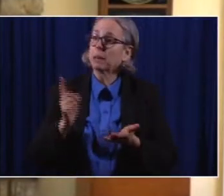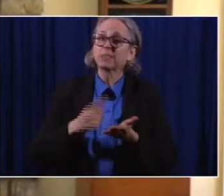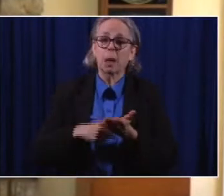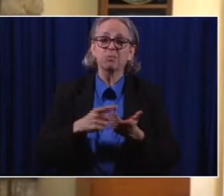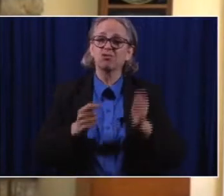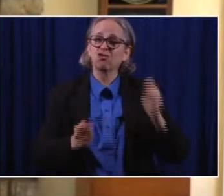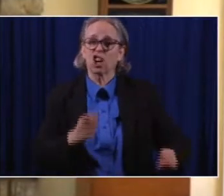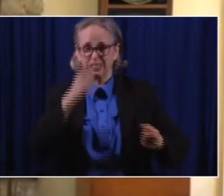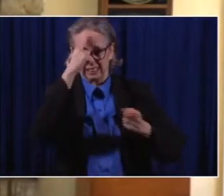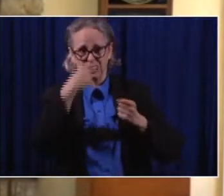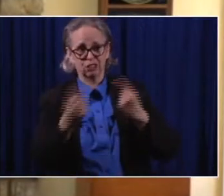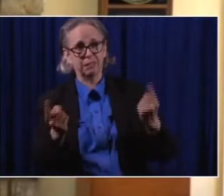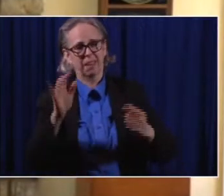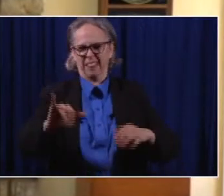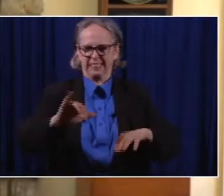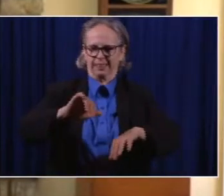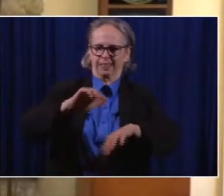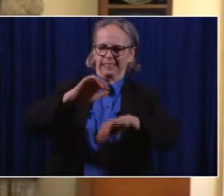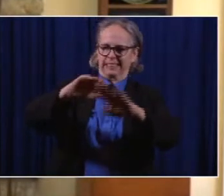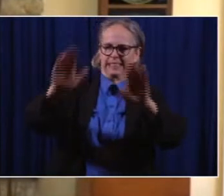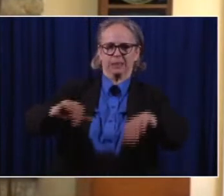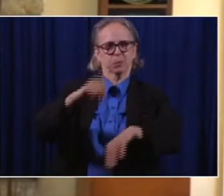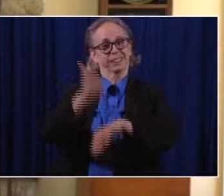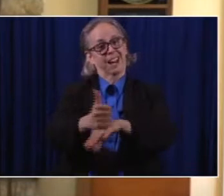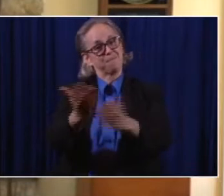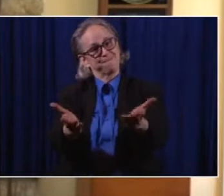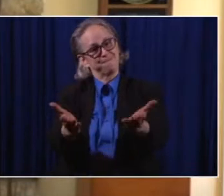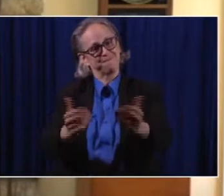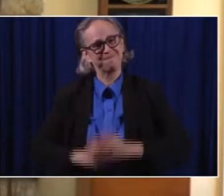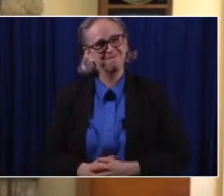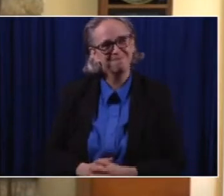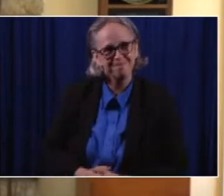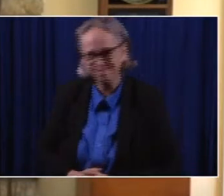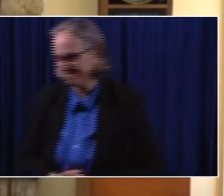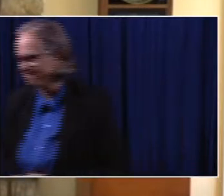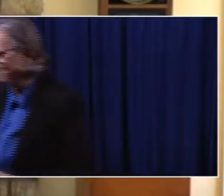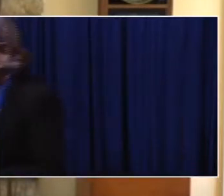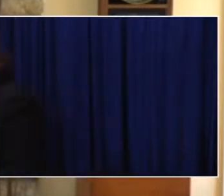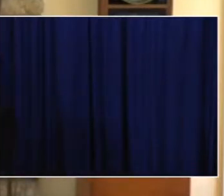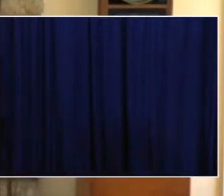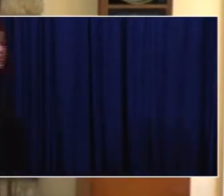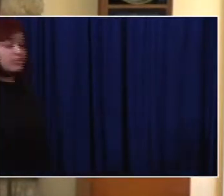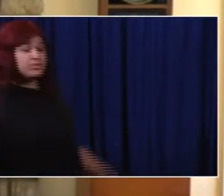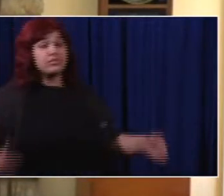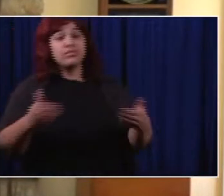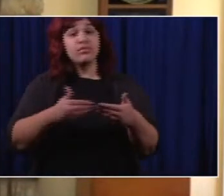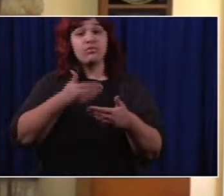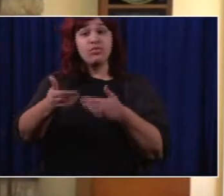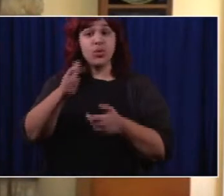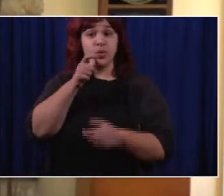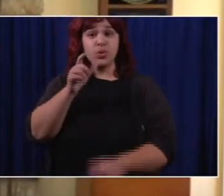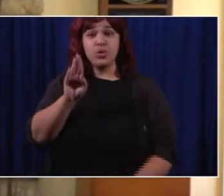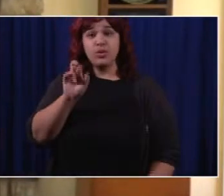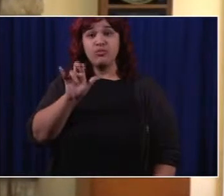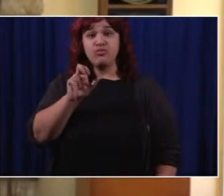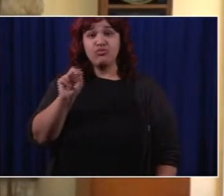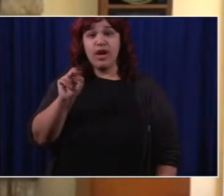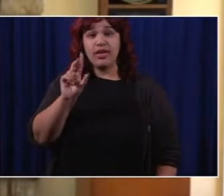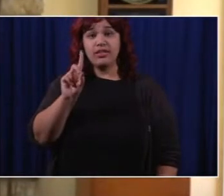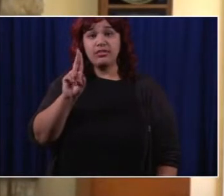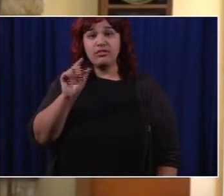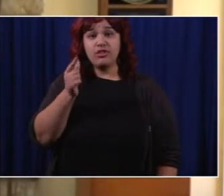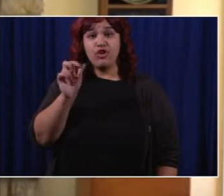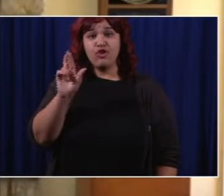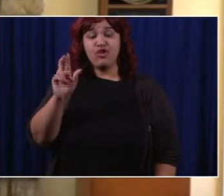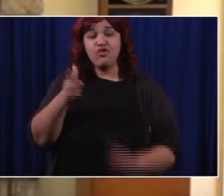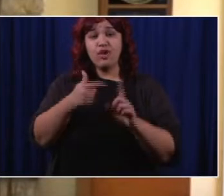Next question is from Brian Duggar at WTOL in Toledo. Hi, Governor. Right. You said that you're going